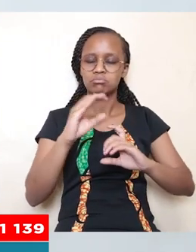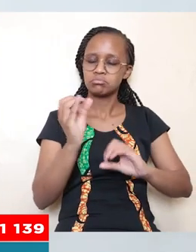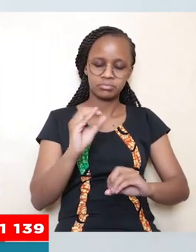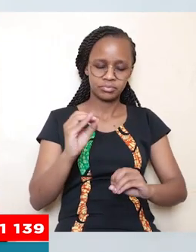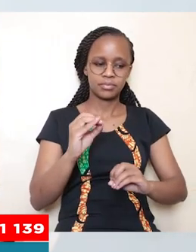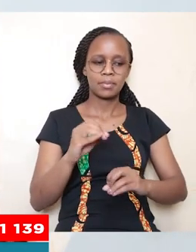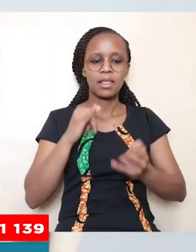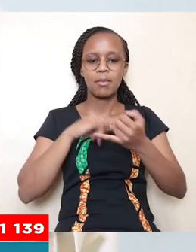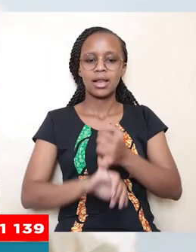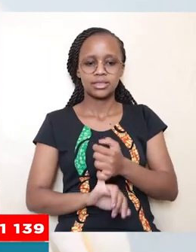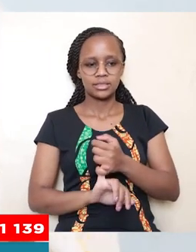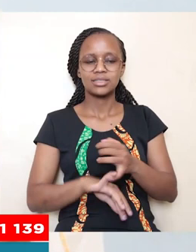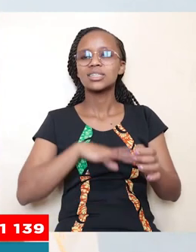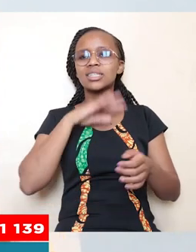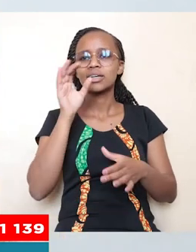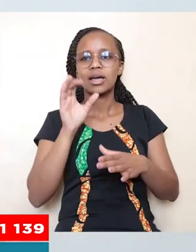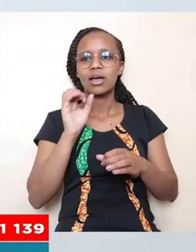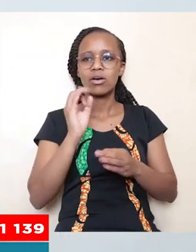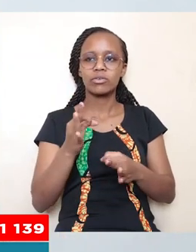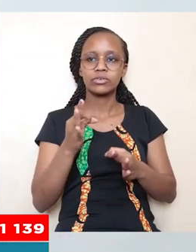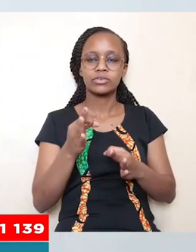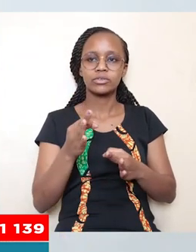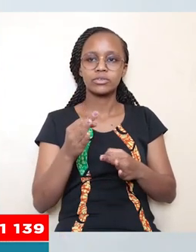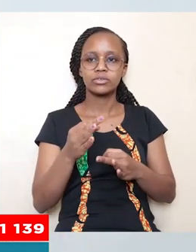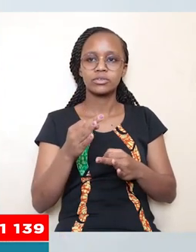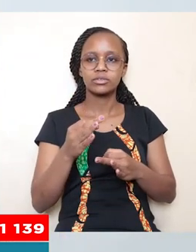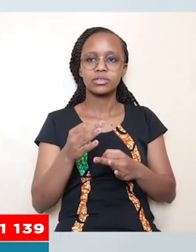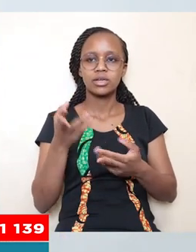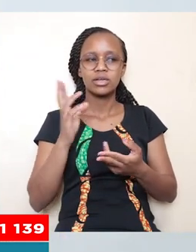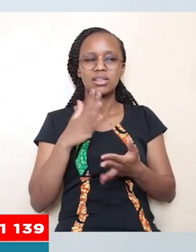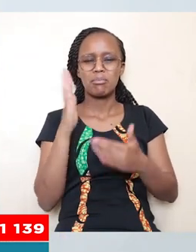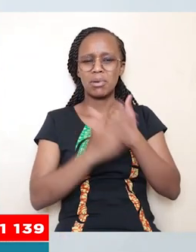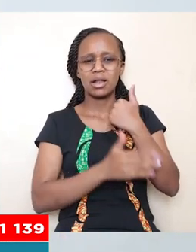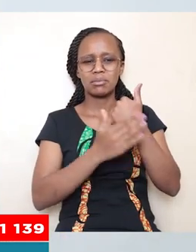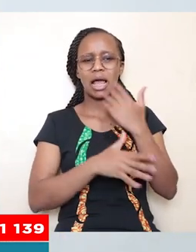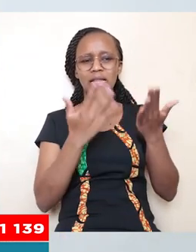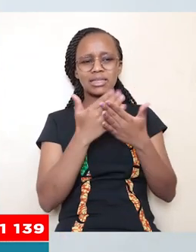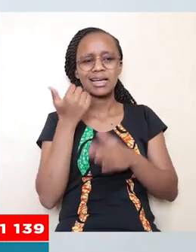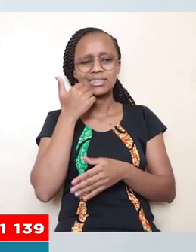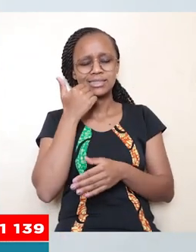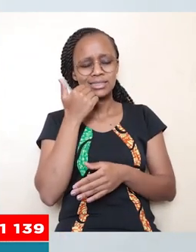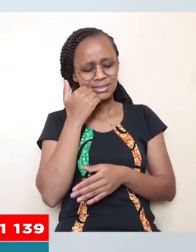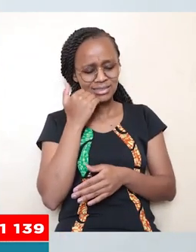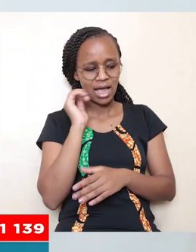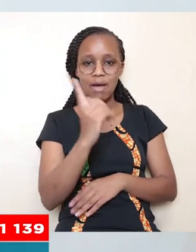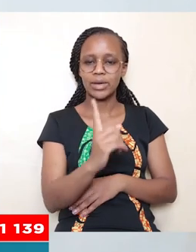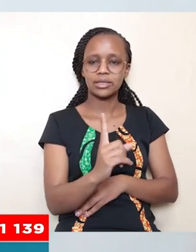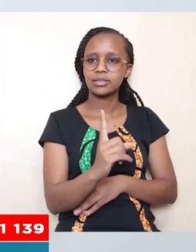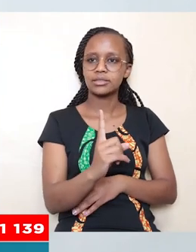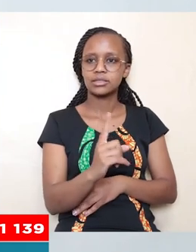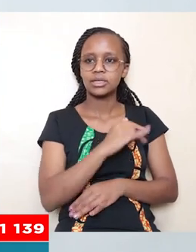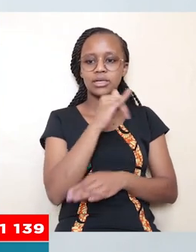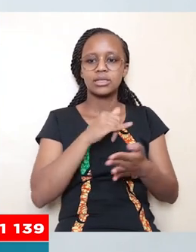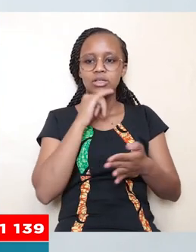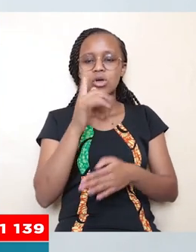are not in marriage to die of marital-related diseases. No, it